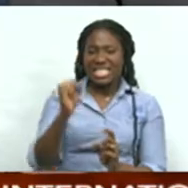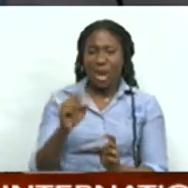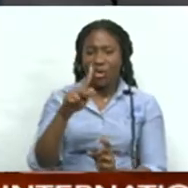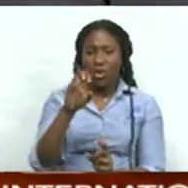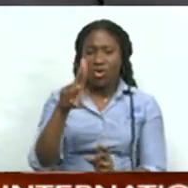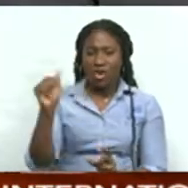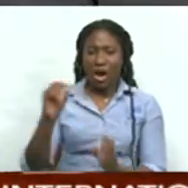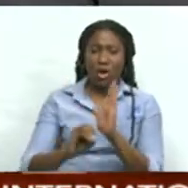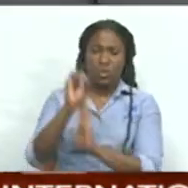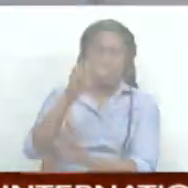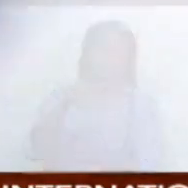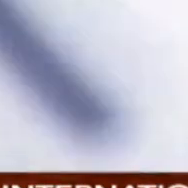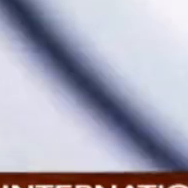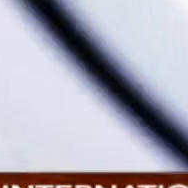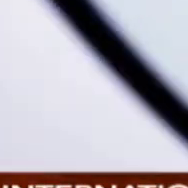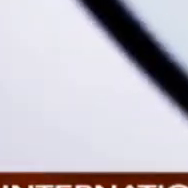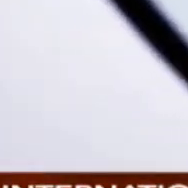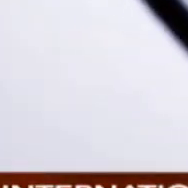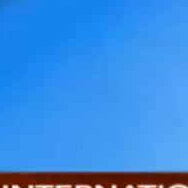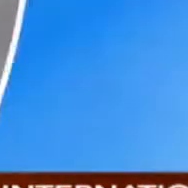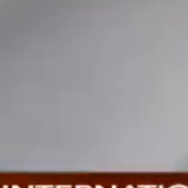year.